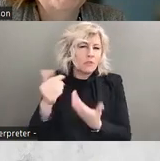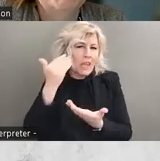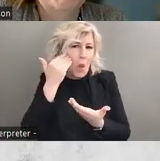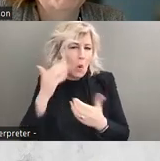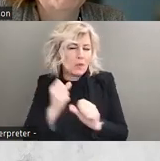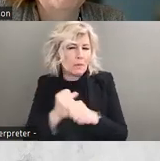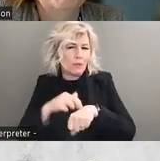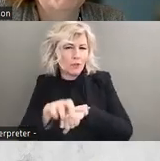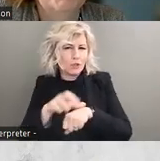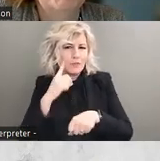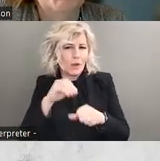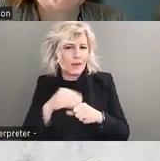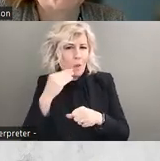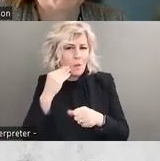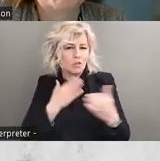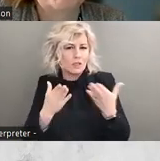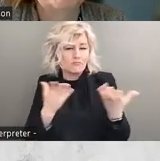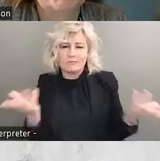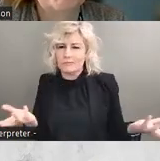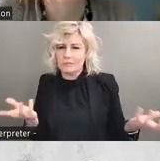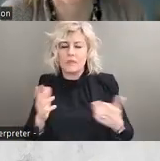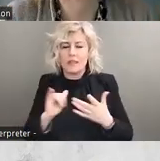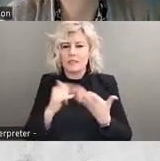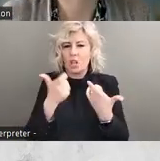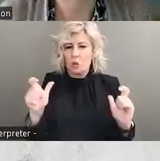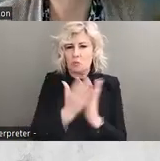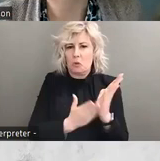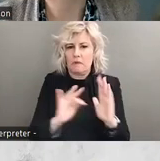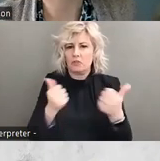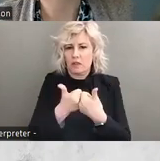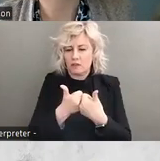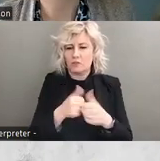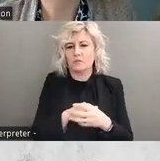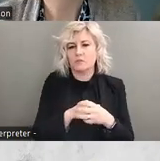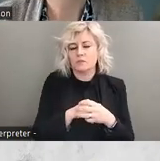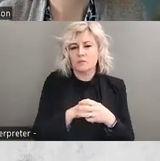intervention is a large part of the challenge we've had.